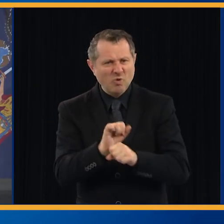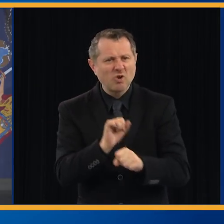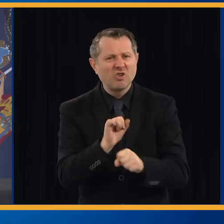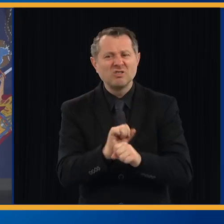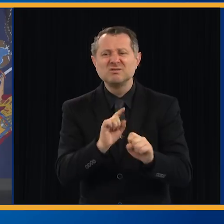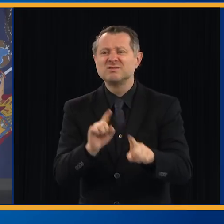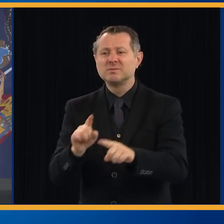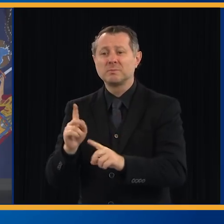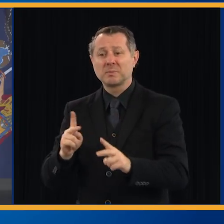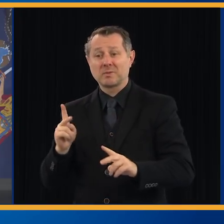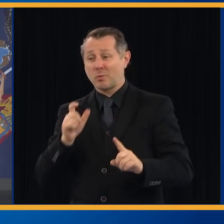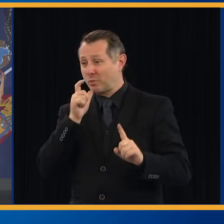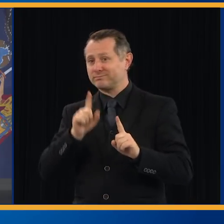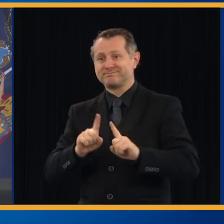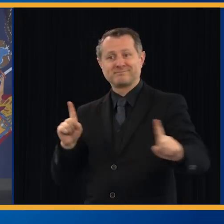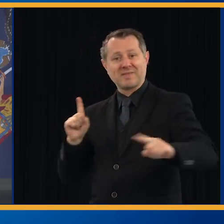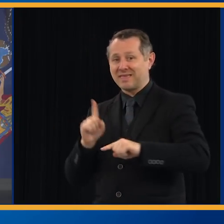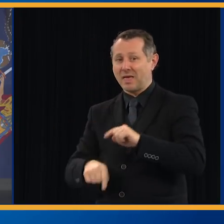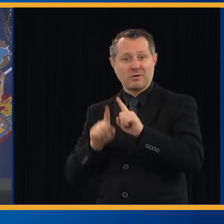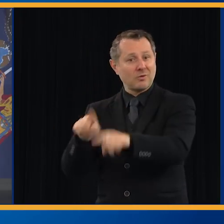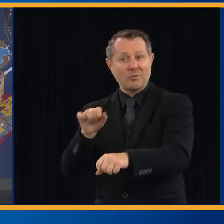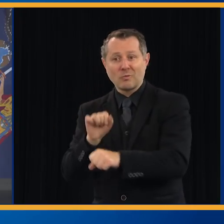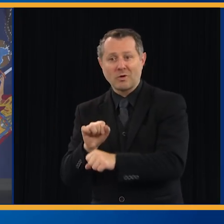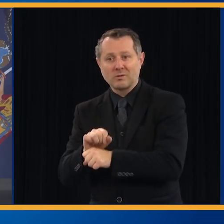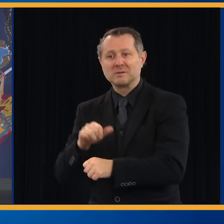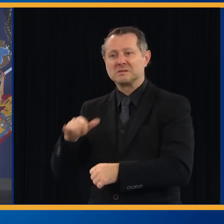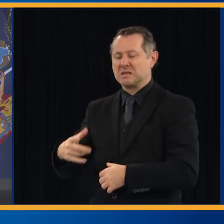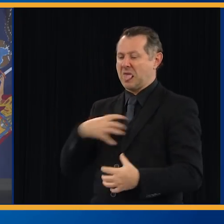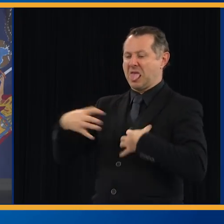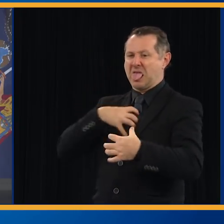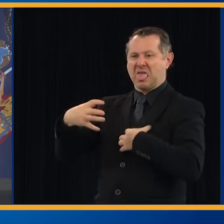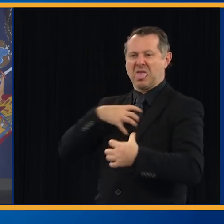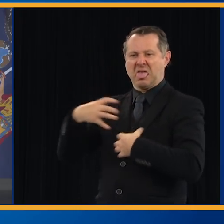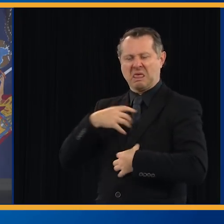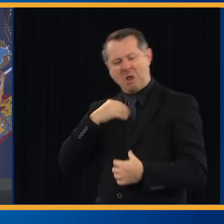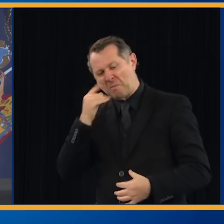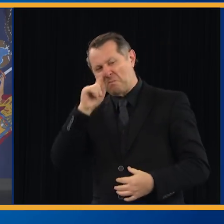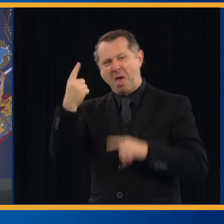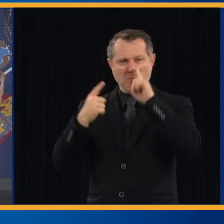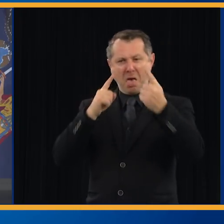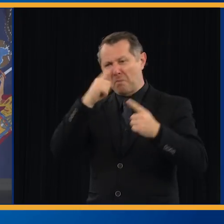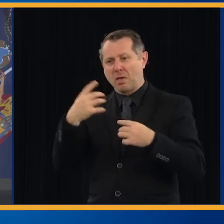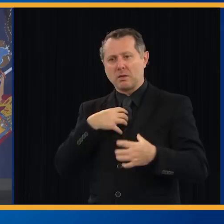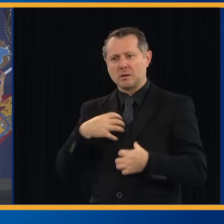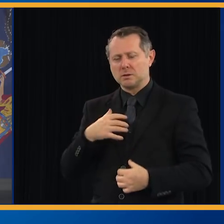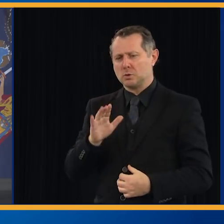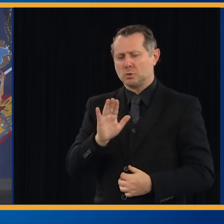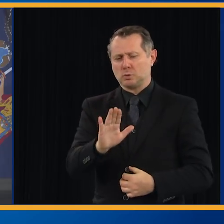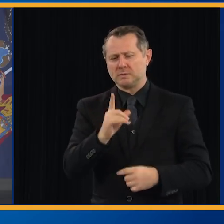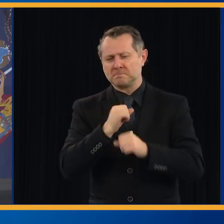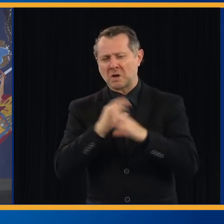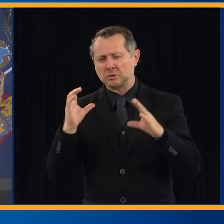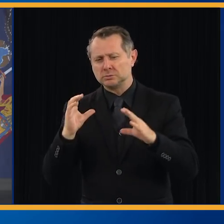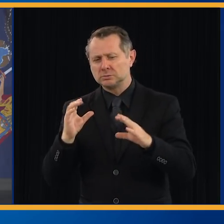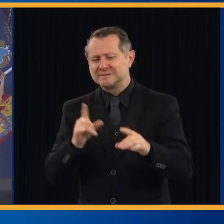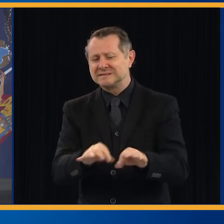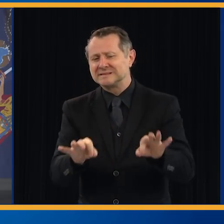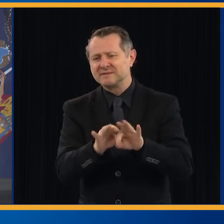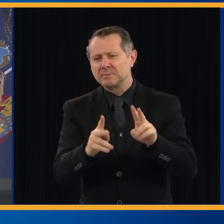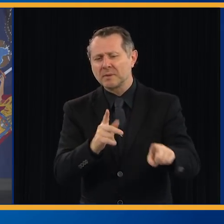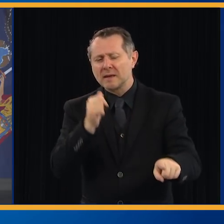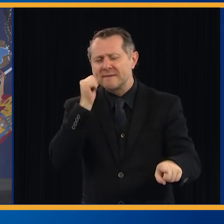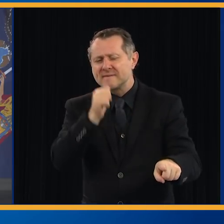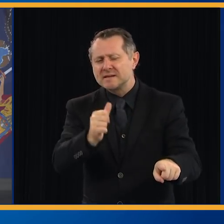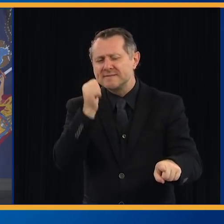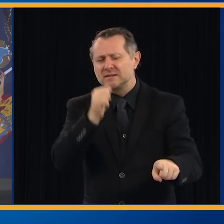at home. Yeah, think of all the people, all the essential workers who had to go out there every day